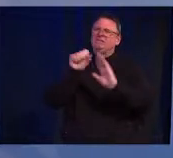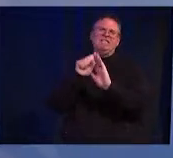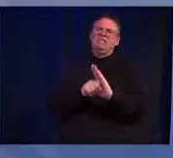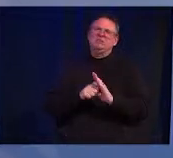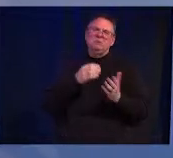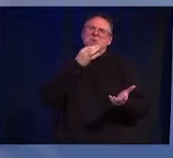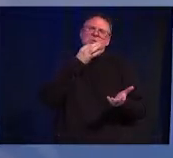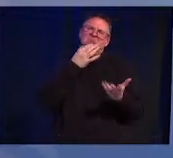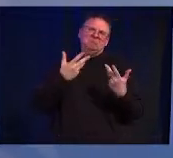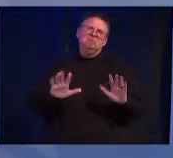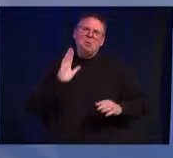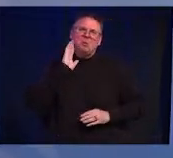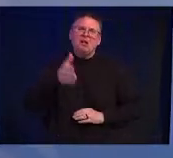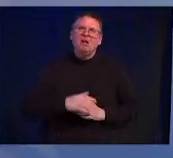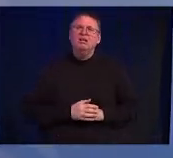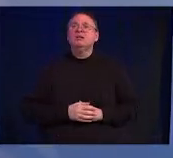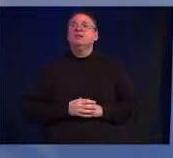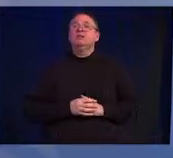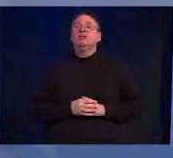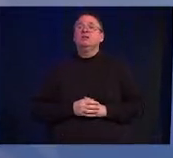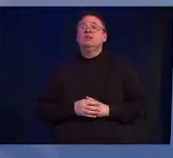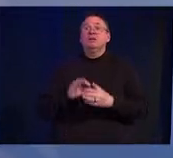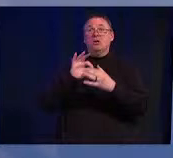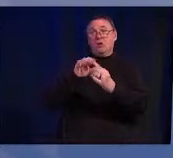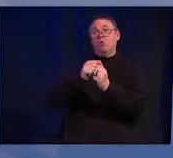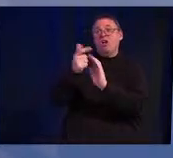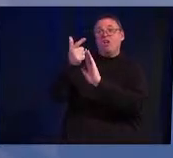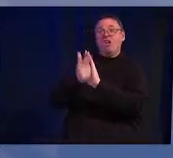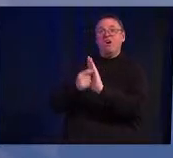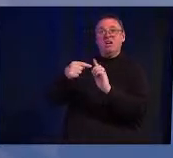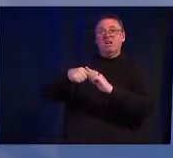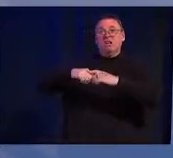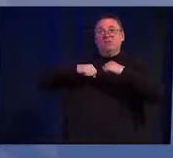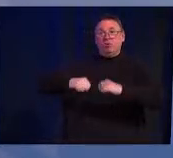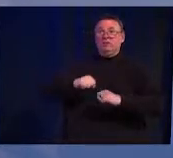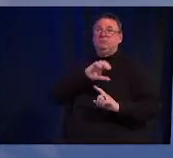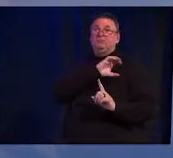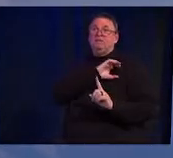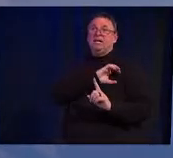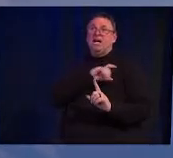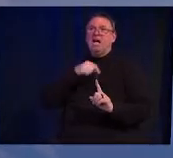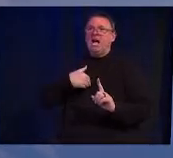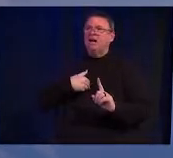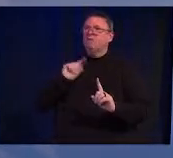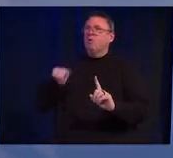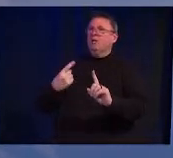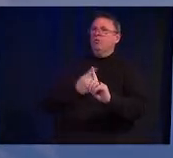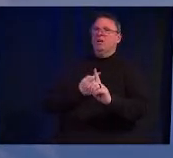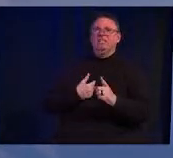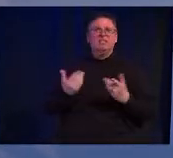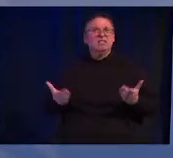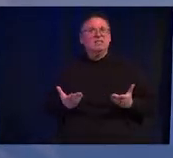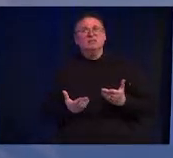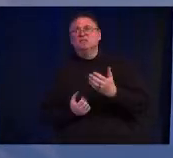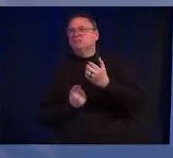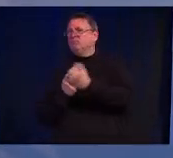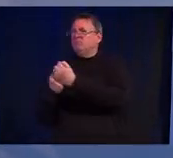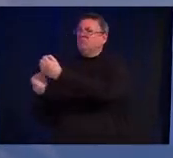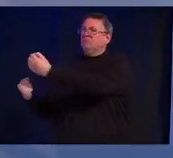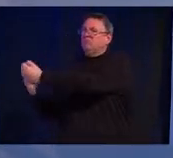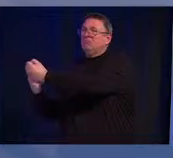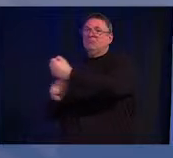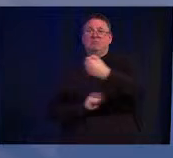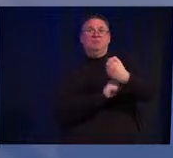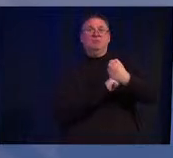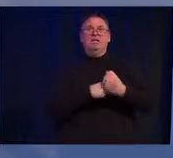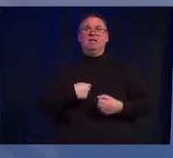you, though, I'm going to be talking to law enforcement. I'm the only one here on this stage that's been endorsed by the Fraternal Order of Police